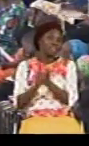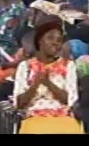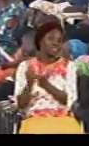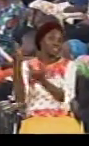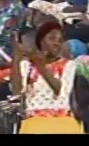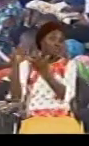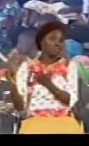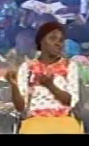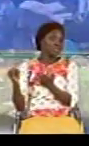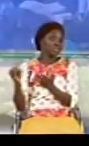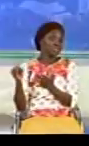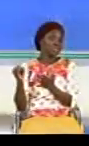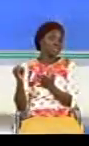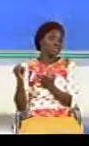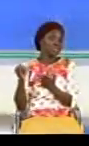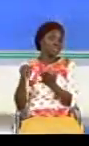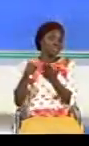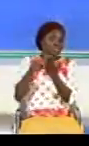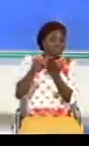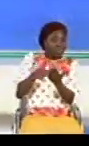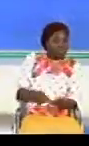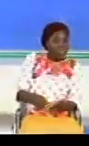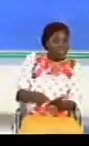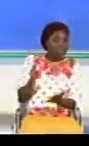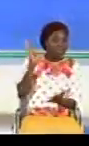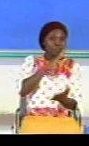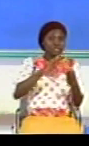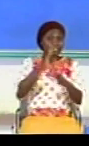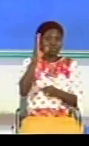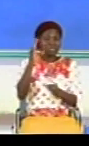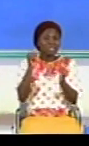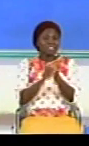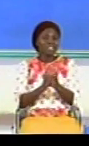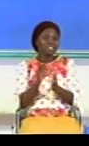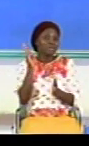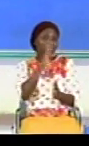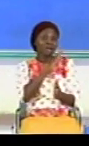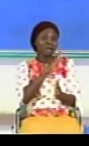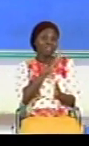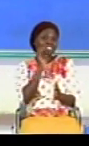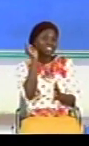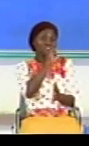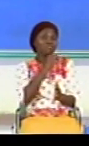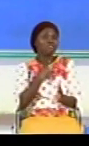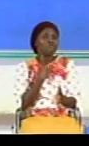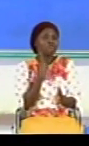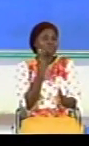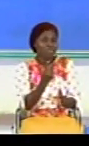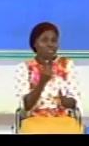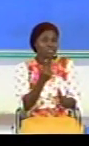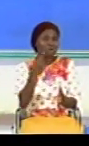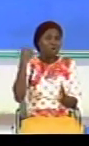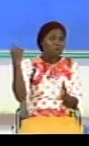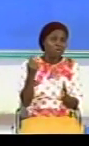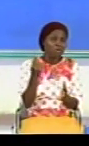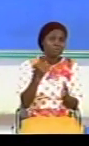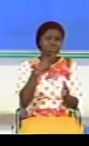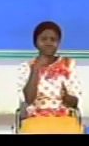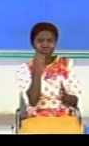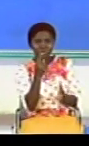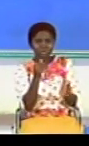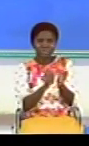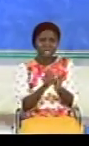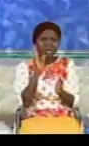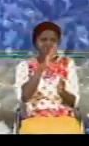spirit, that voice always telling you something bad is going to happen, they're driven